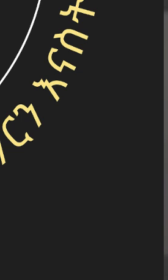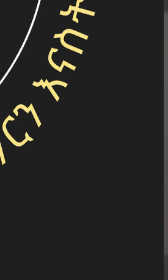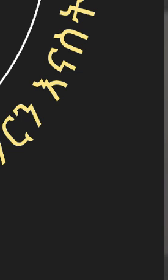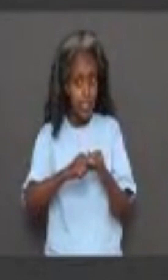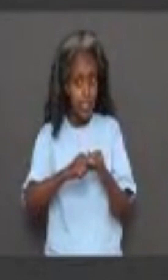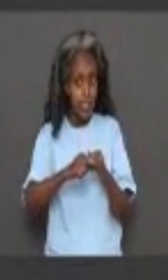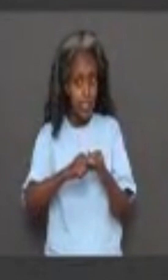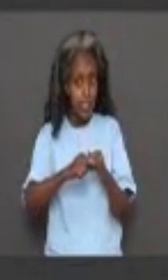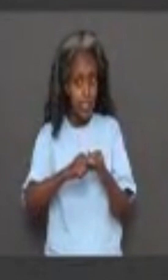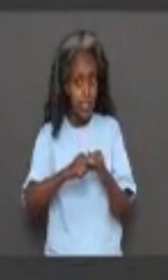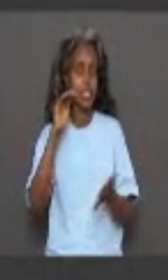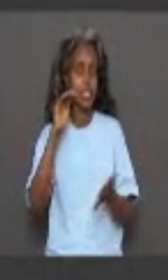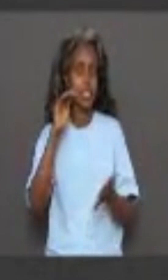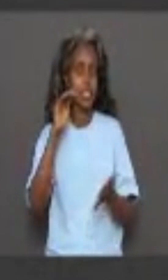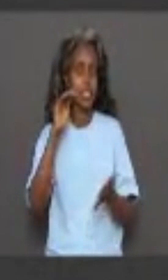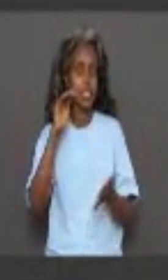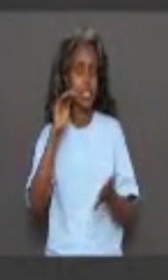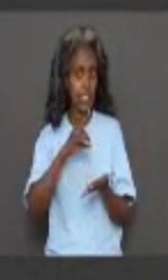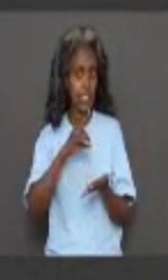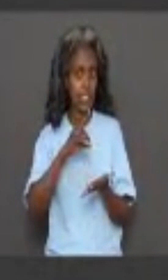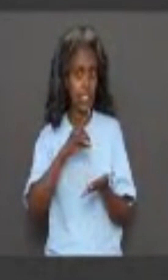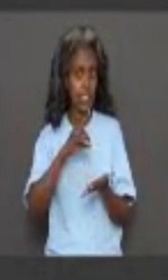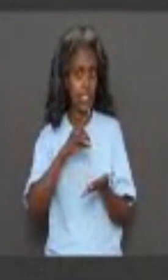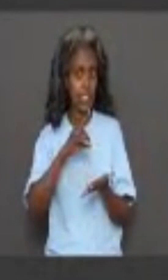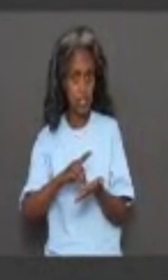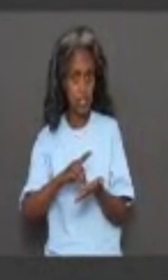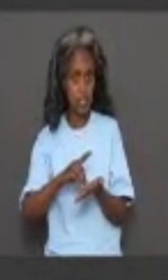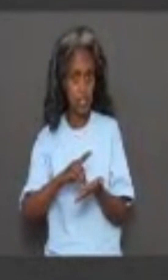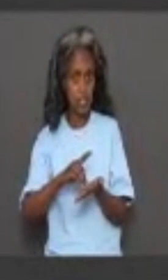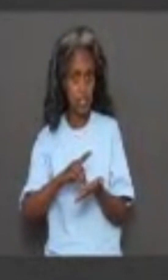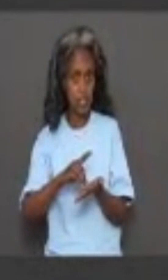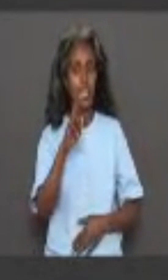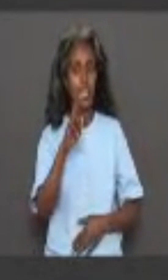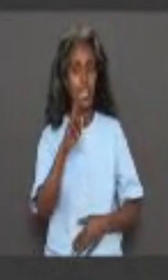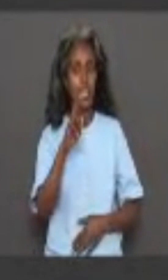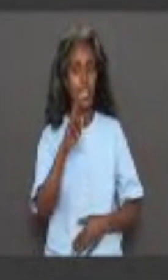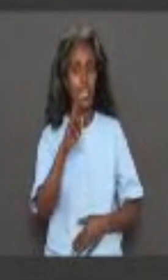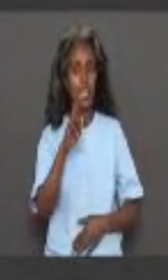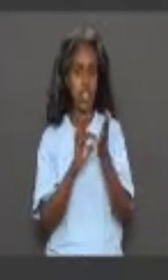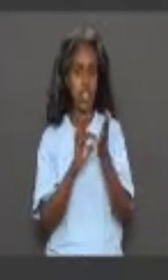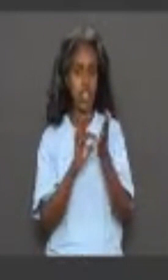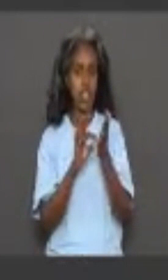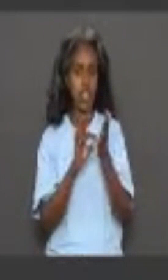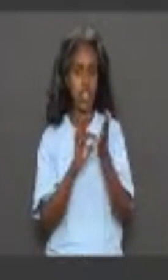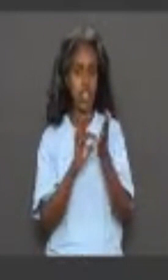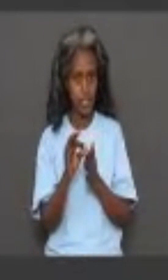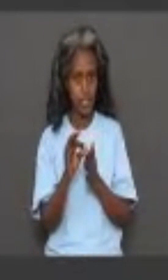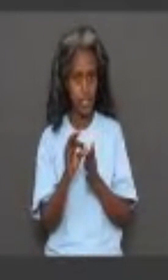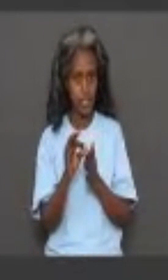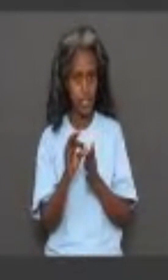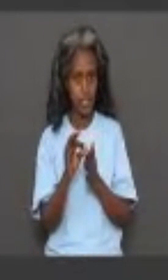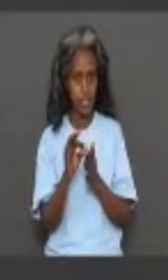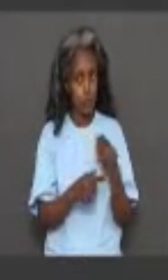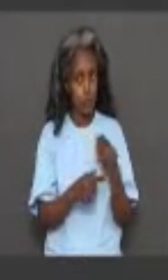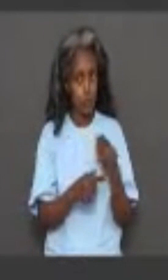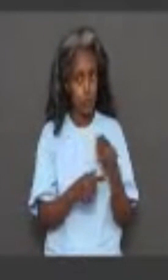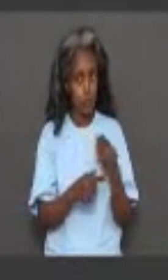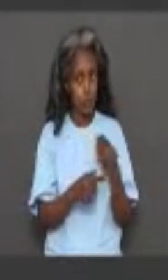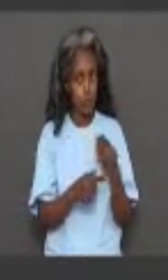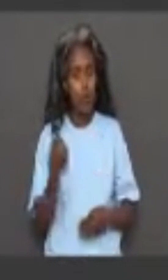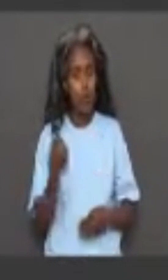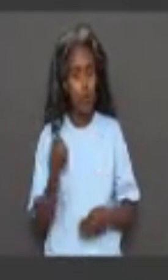and repeating decimals are rational numbers. So,